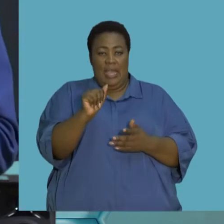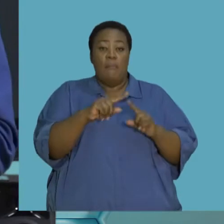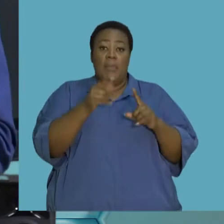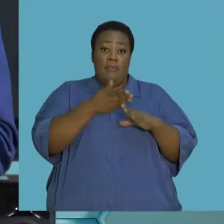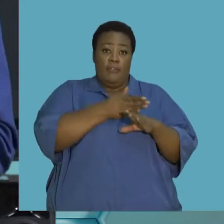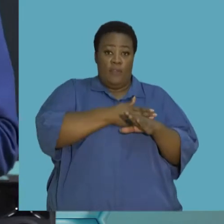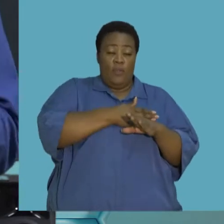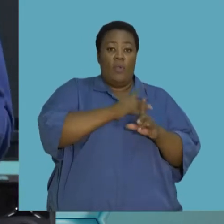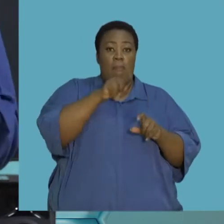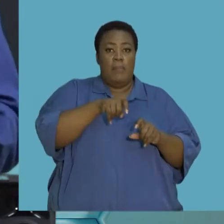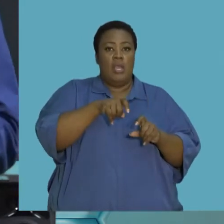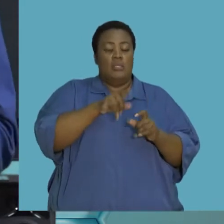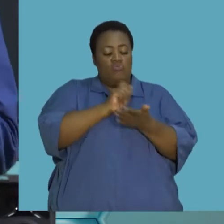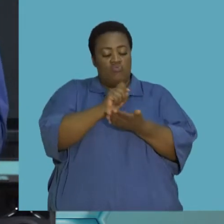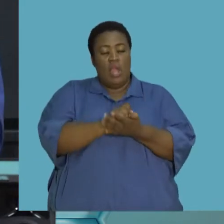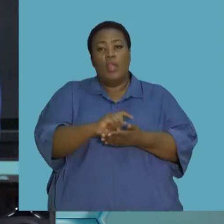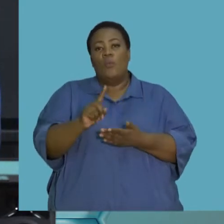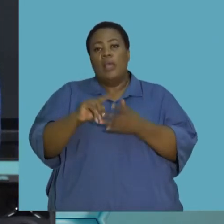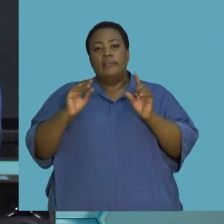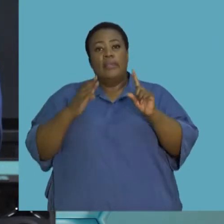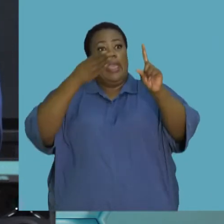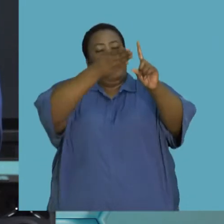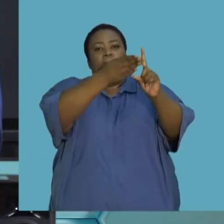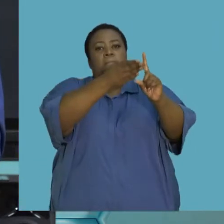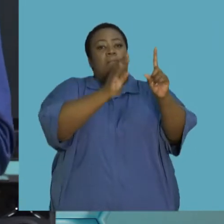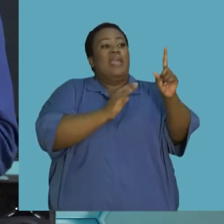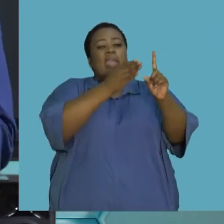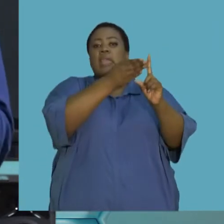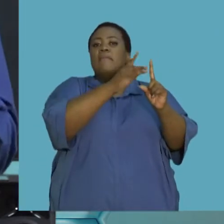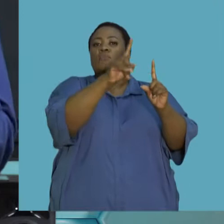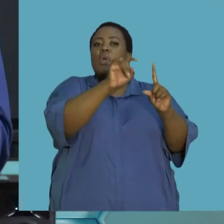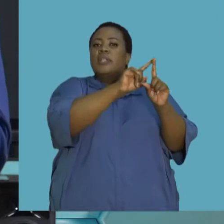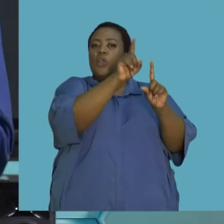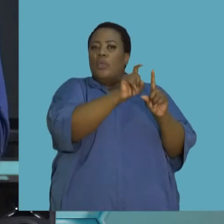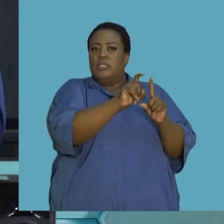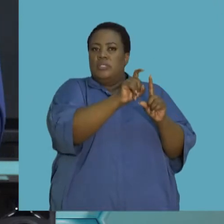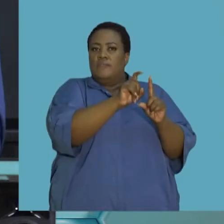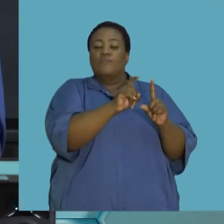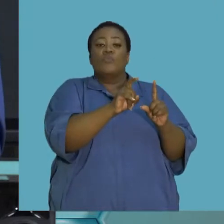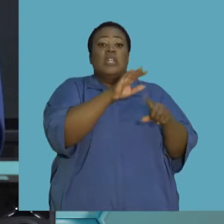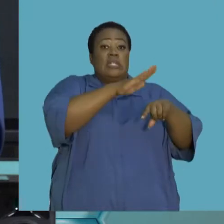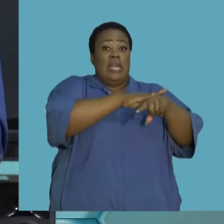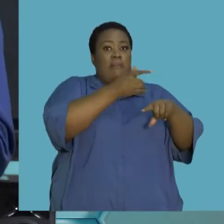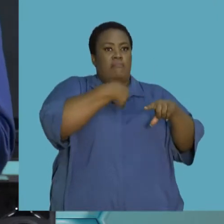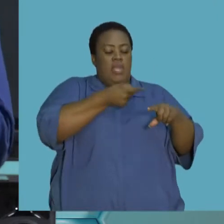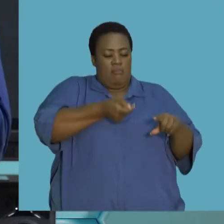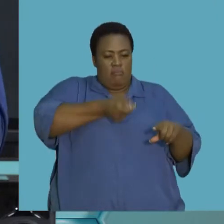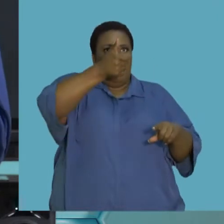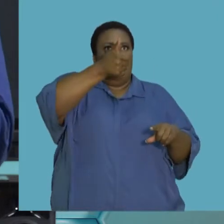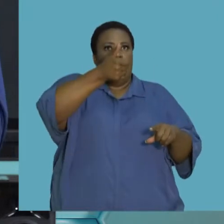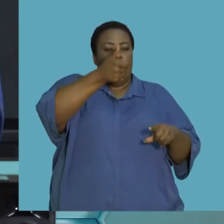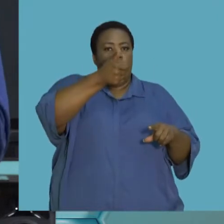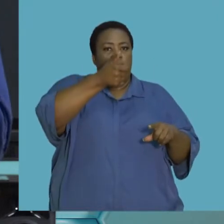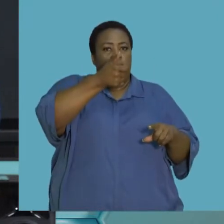an aim. So the aim would be the investigative question. When I toss a coin, what is the probability of